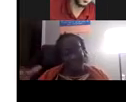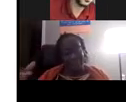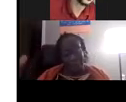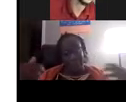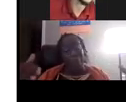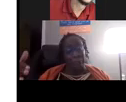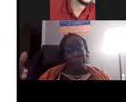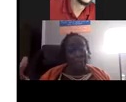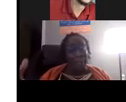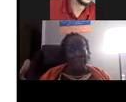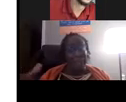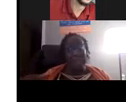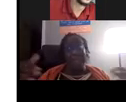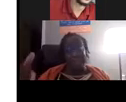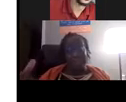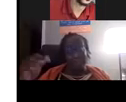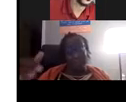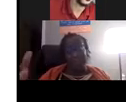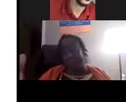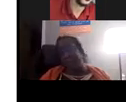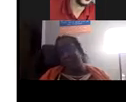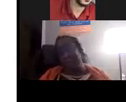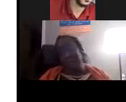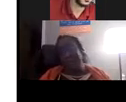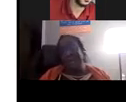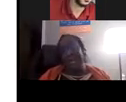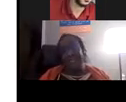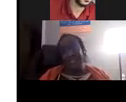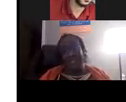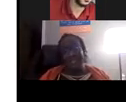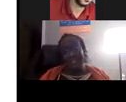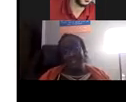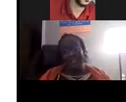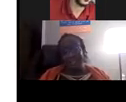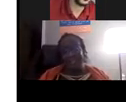like, ways in which we contribute to the problem,